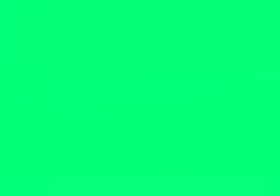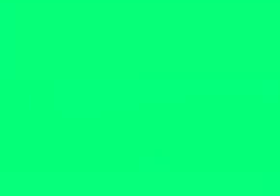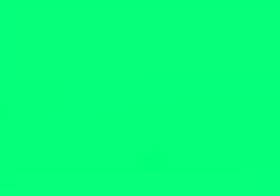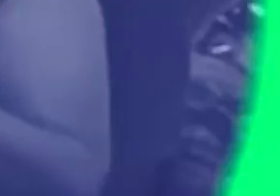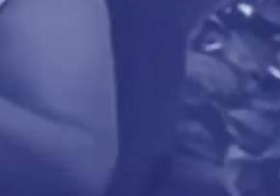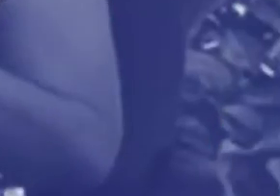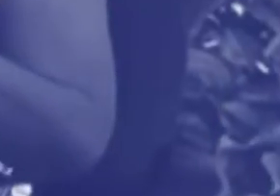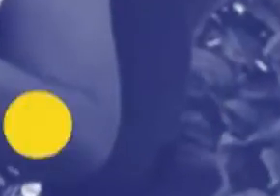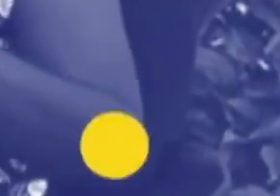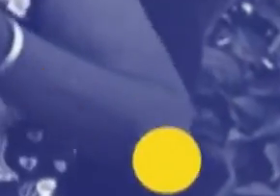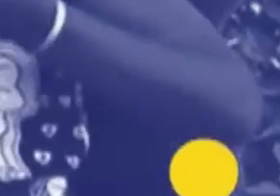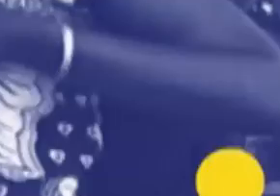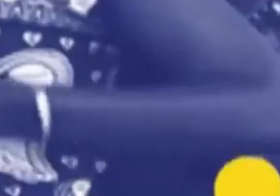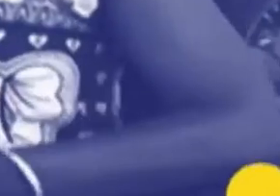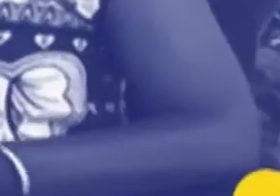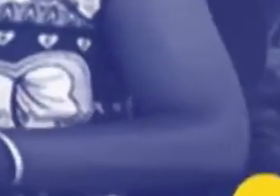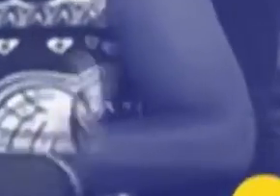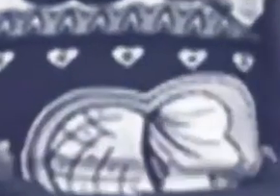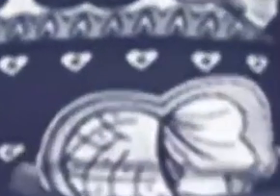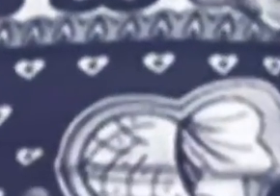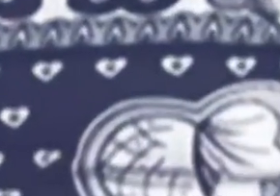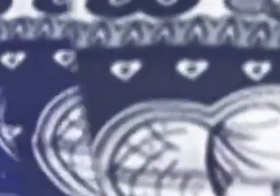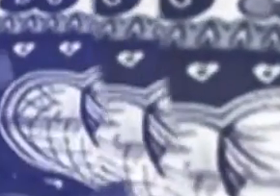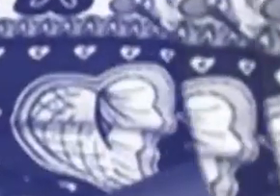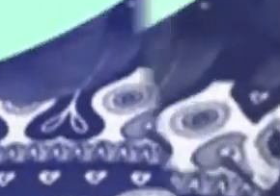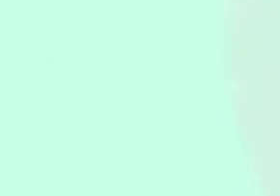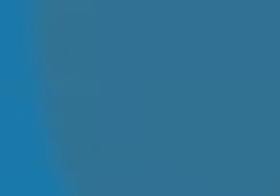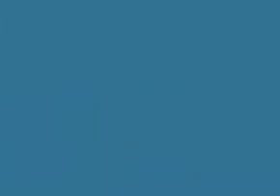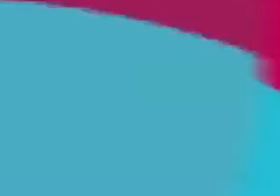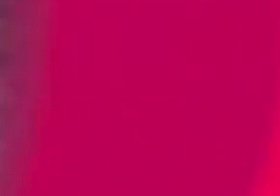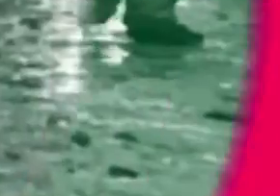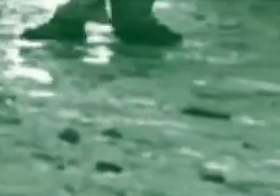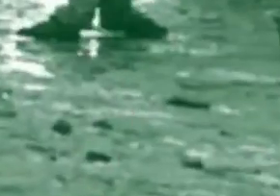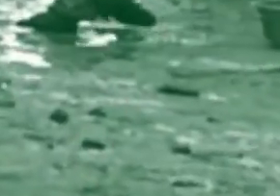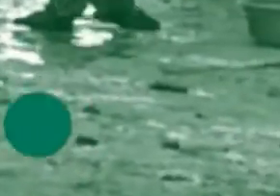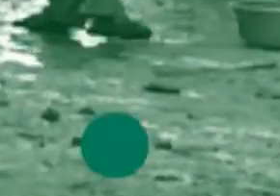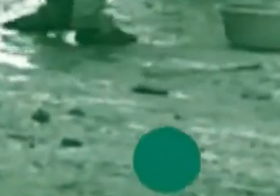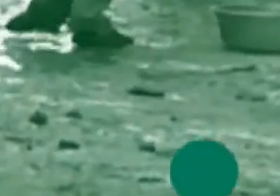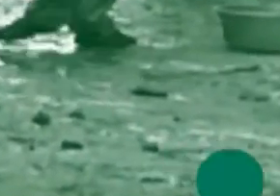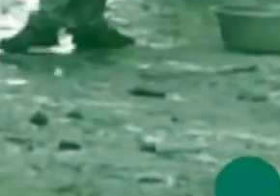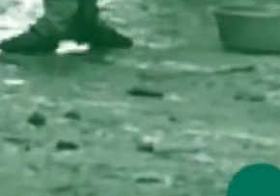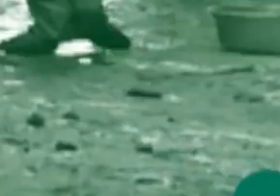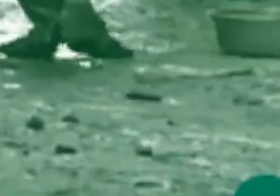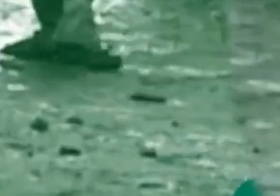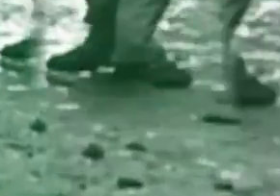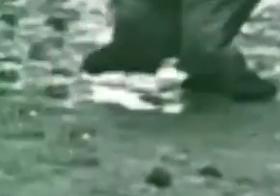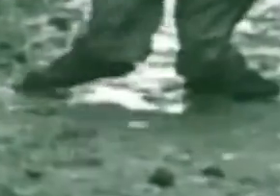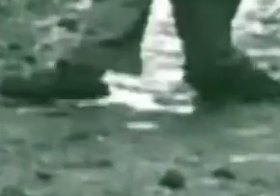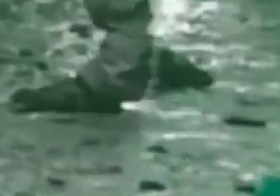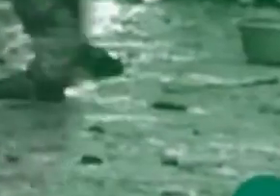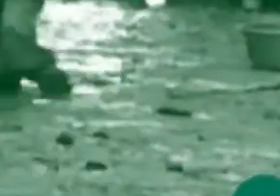on. Make a difference, change lives. As we tell our